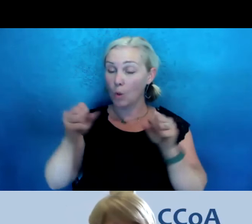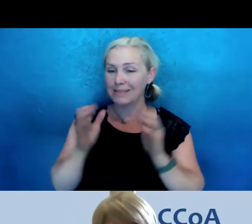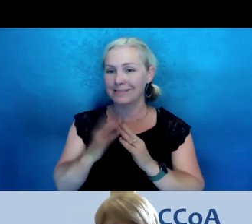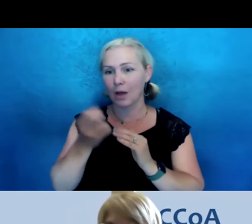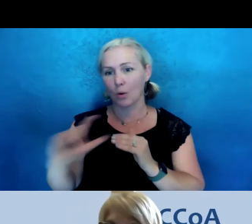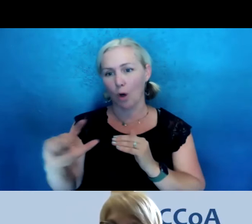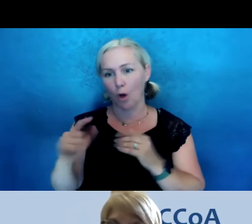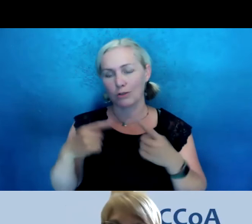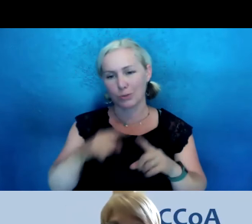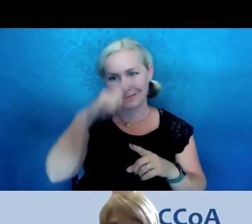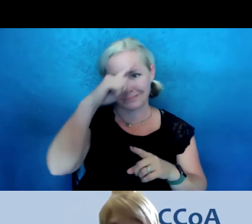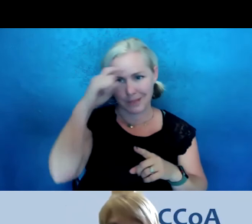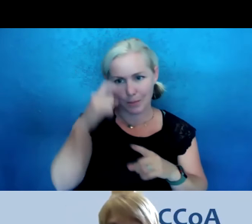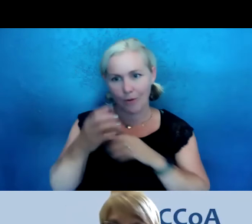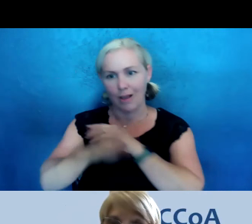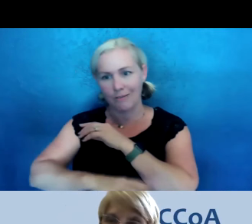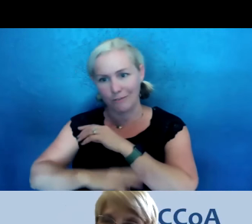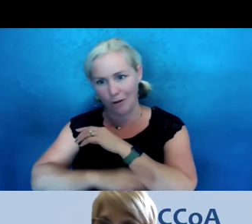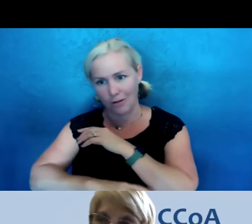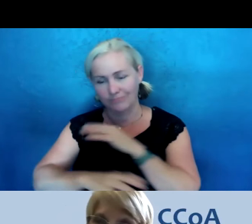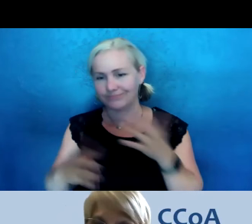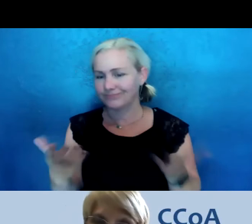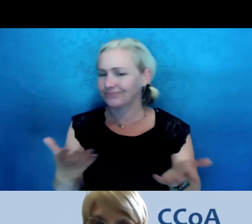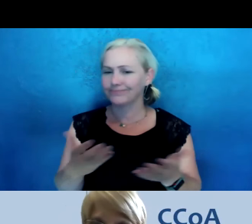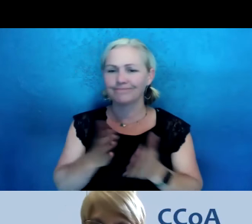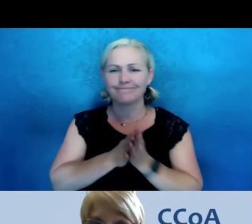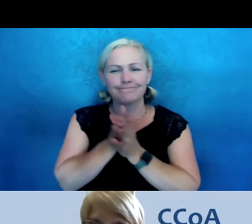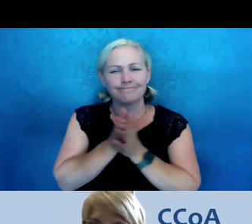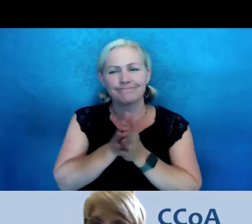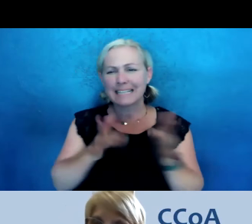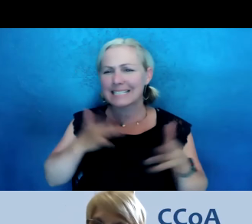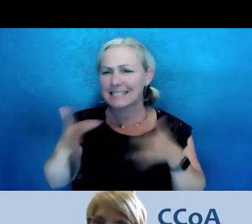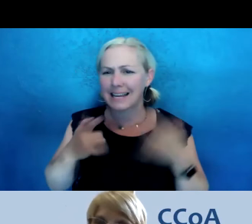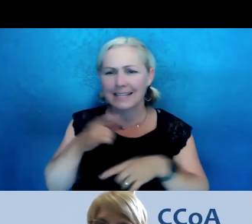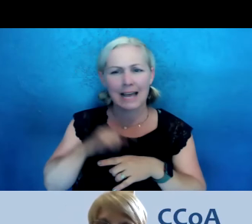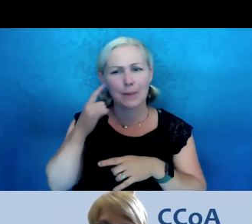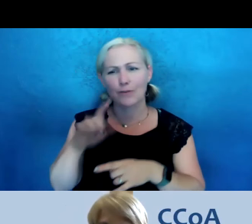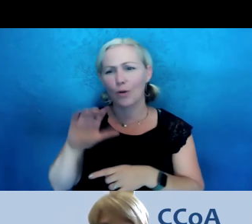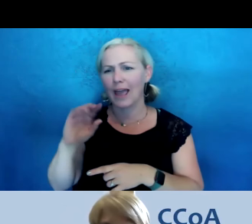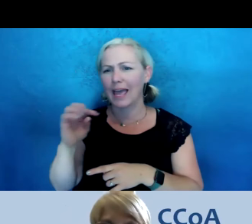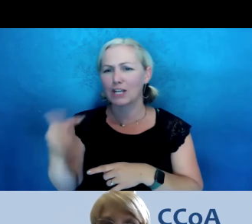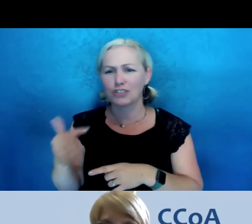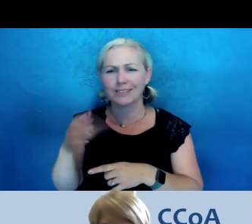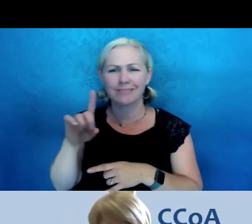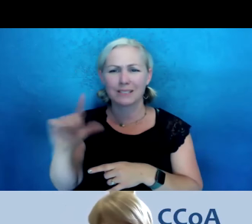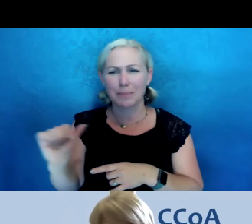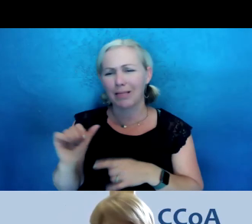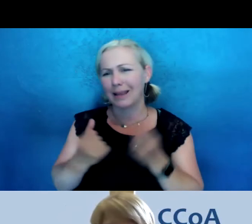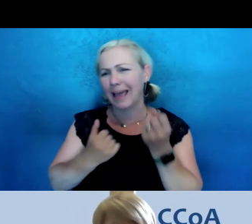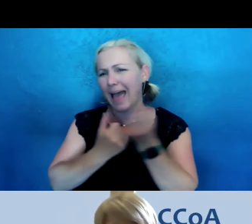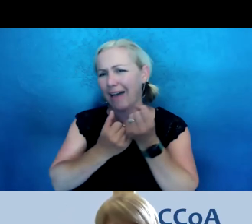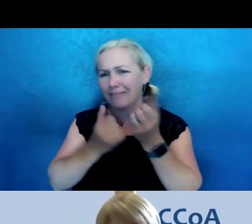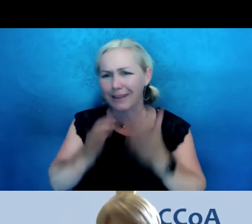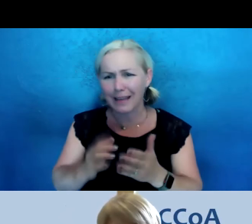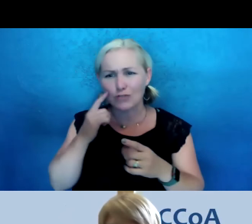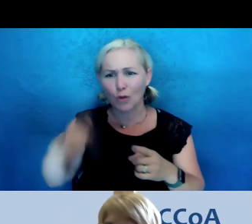fall. I just want to close by saying this is such an exciting time for aging and disability advocates and for those that